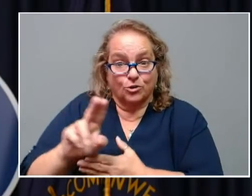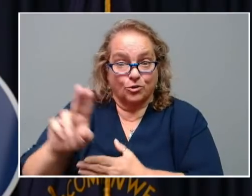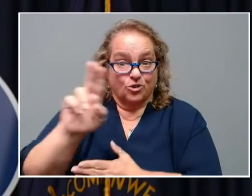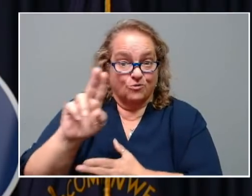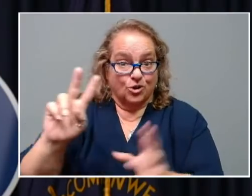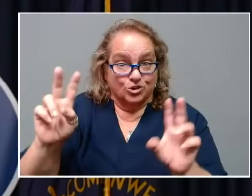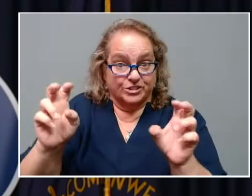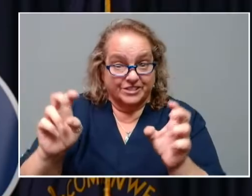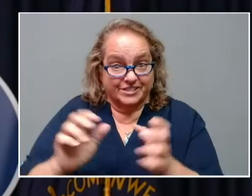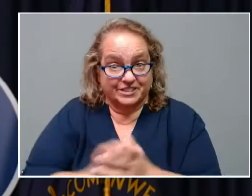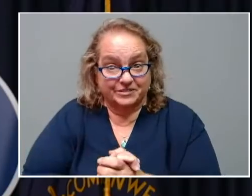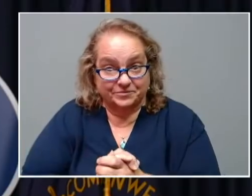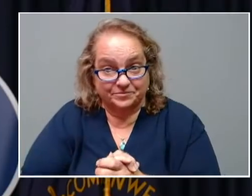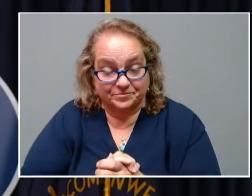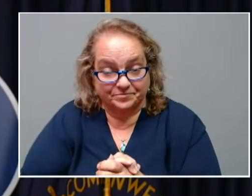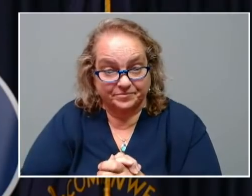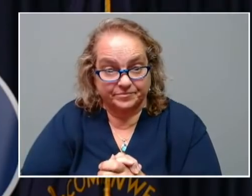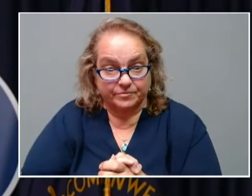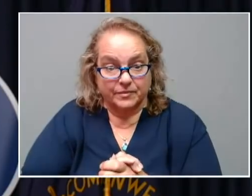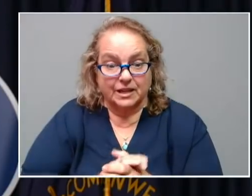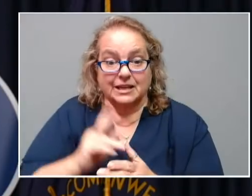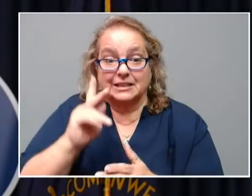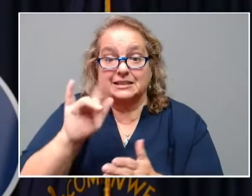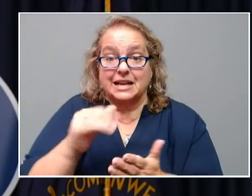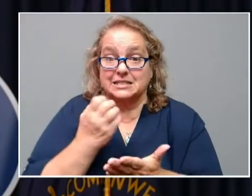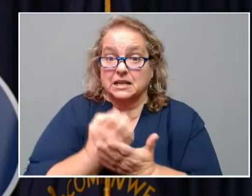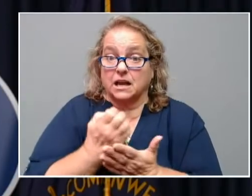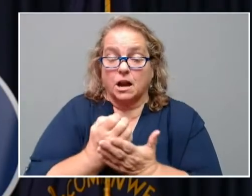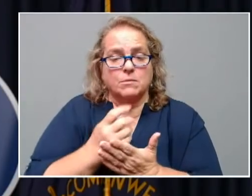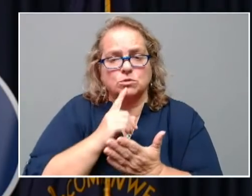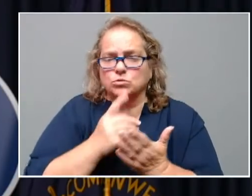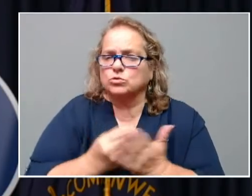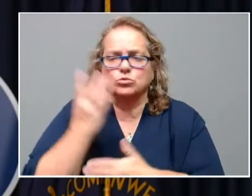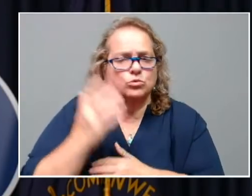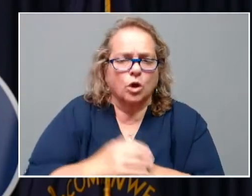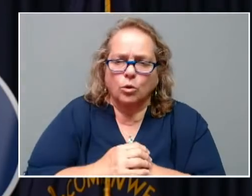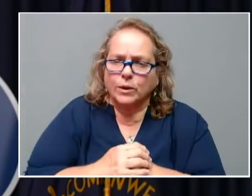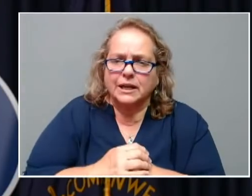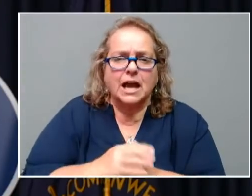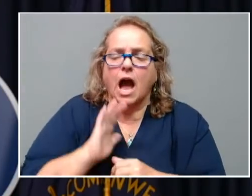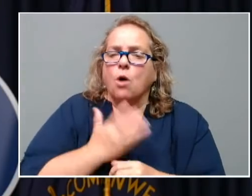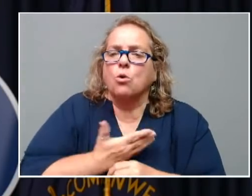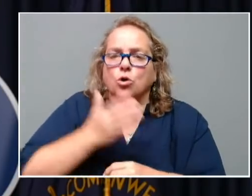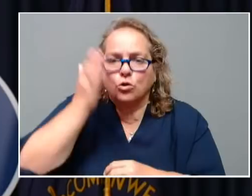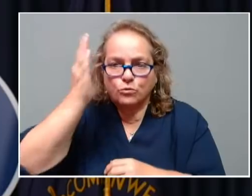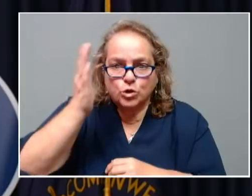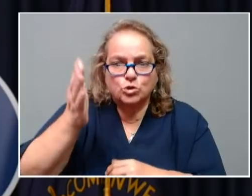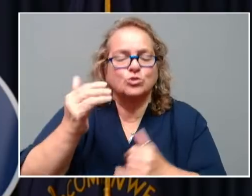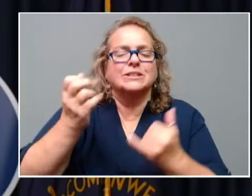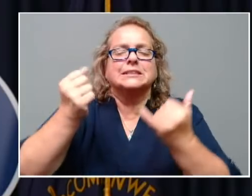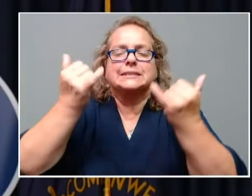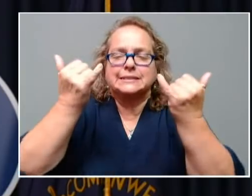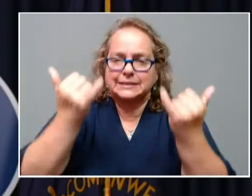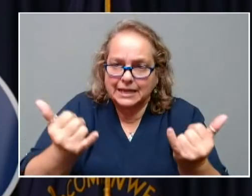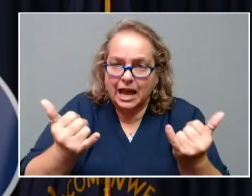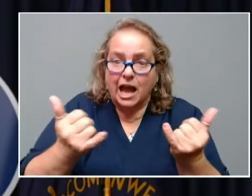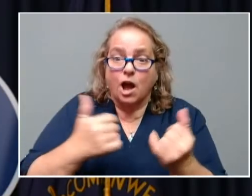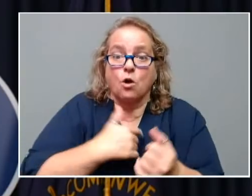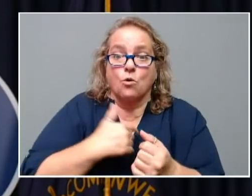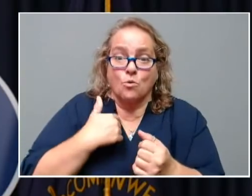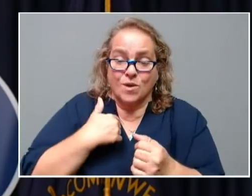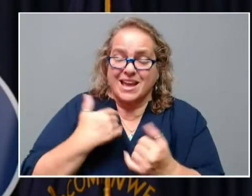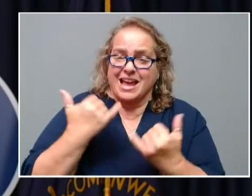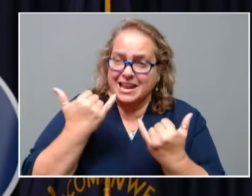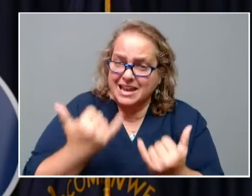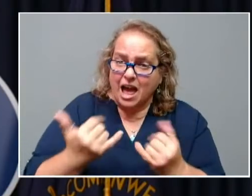So Kentucky's economy is on fire. Our future is right now. I believe we're on the cusp of a period of